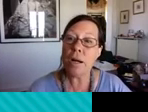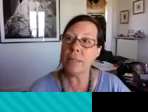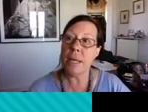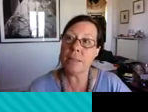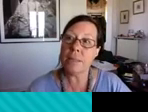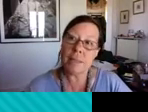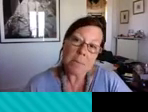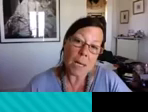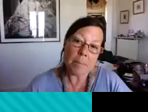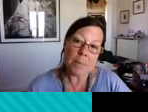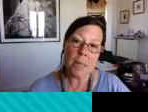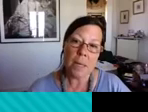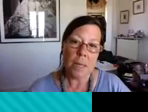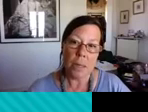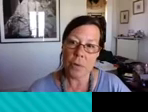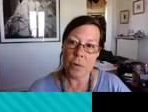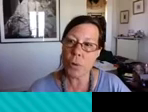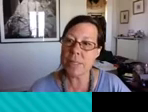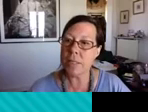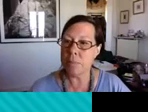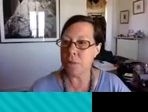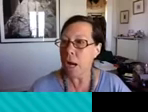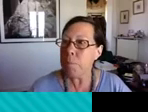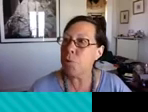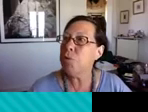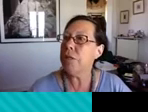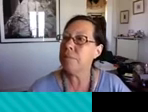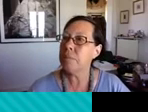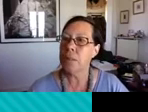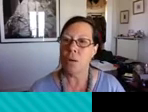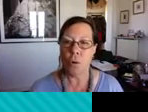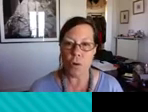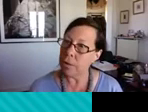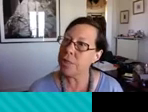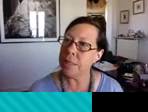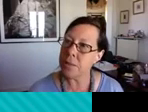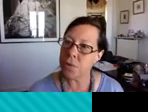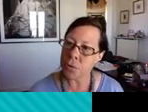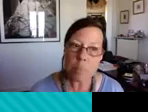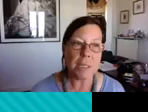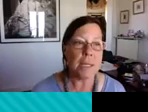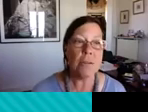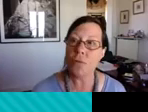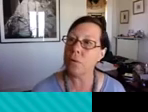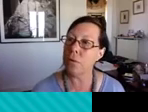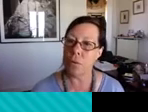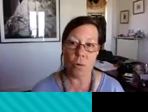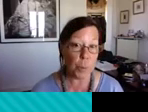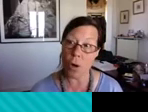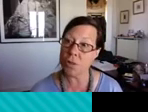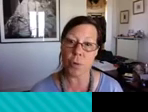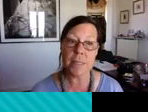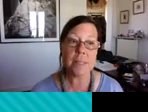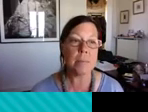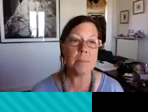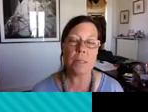party, and sometimes their criticisms are unproven, or they're not looked into deeply enough, or with